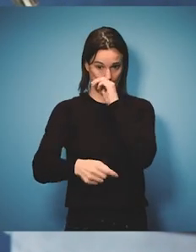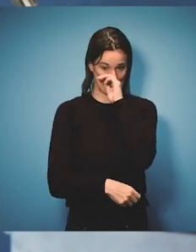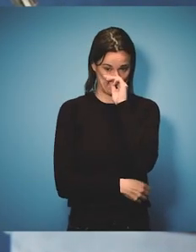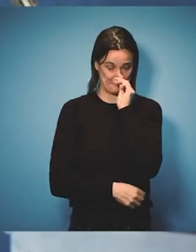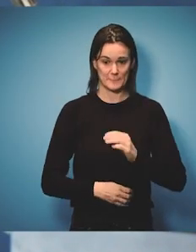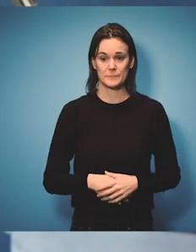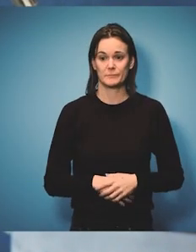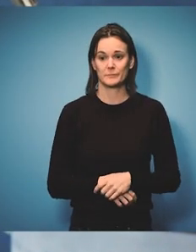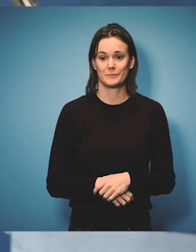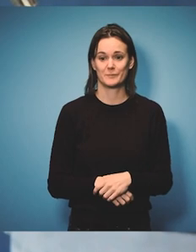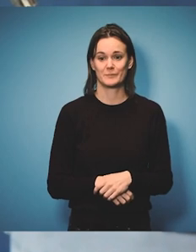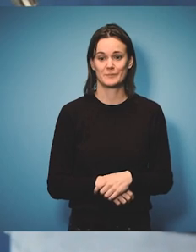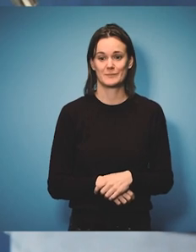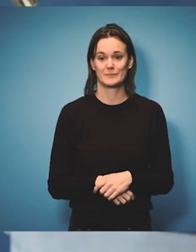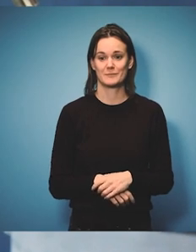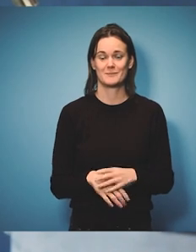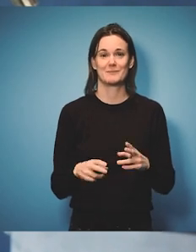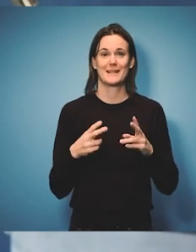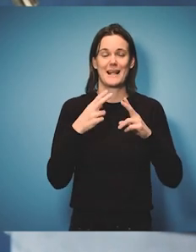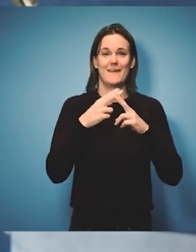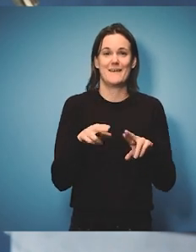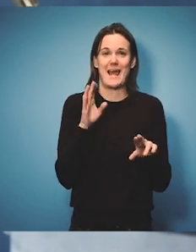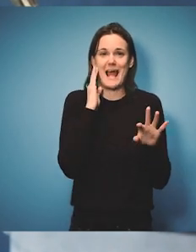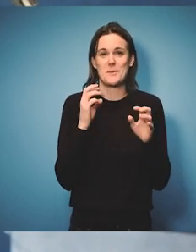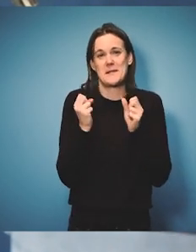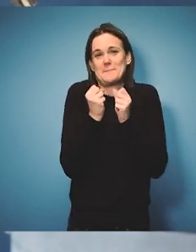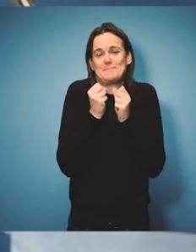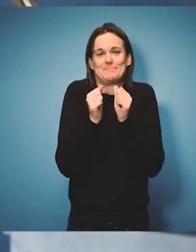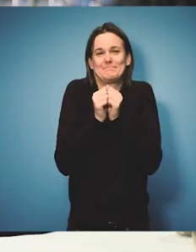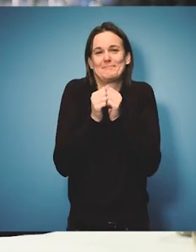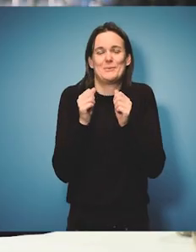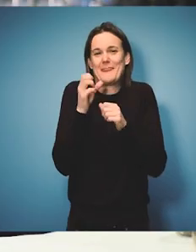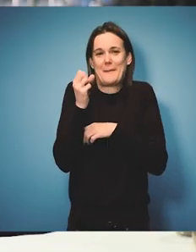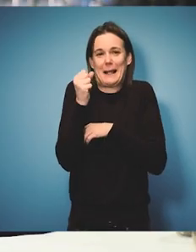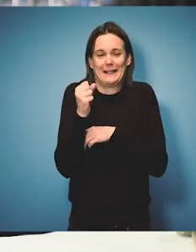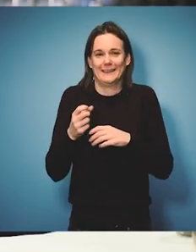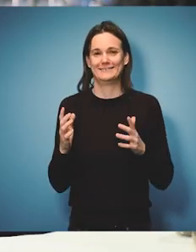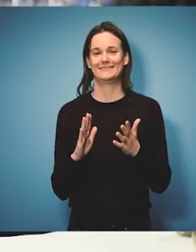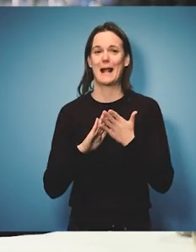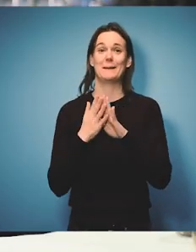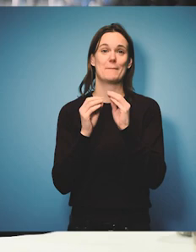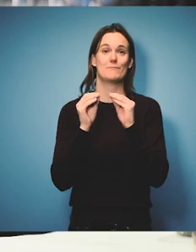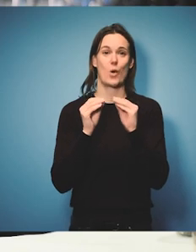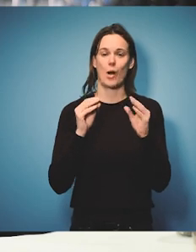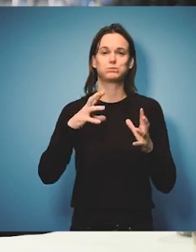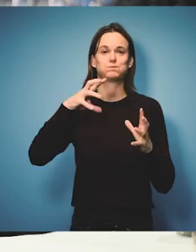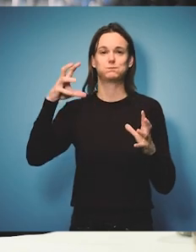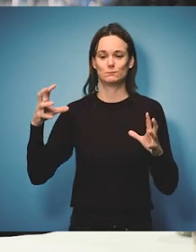now. And now we want the eggs to get warm and cozy and snuggly with the milk, getting nice and frothy as well, which is